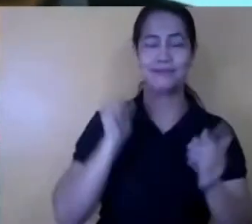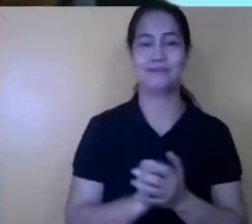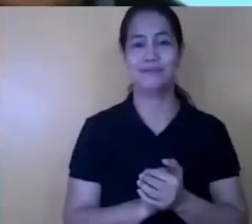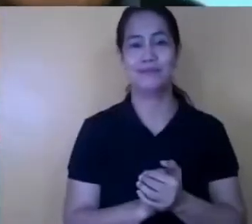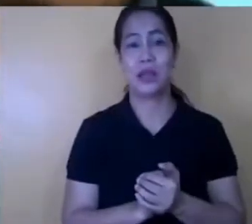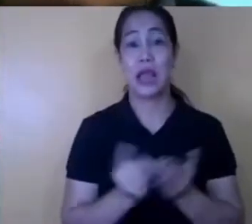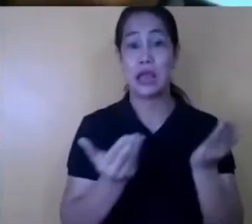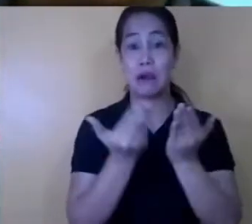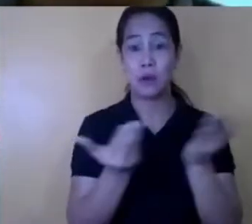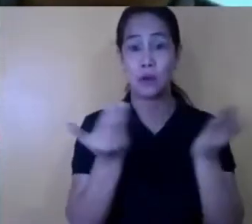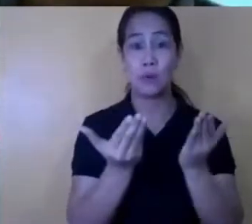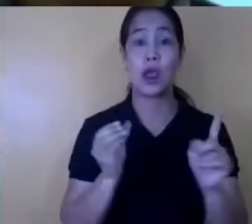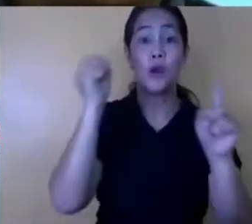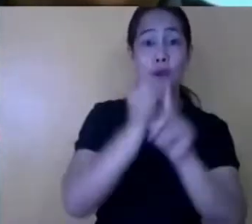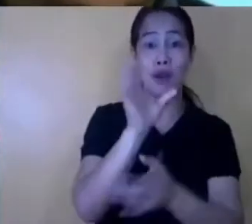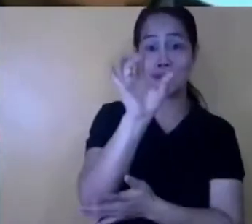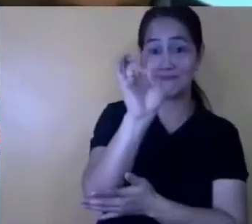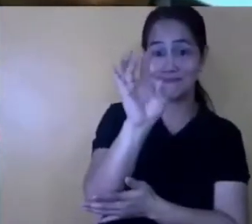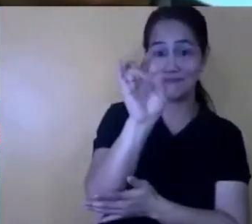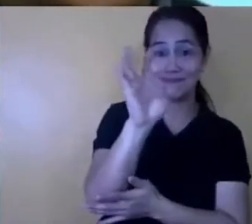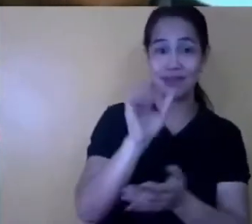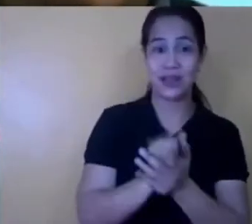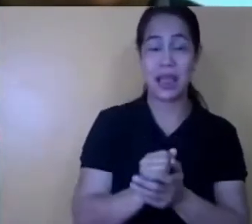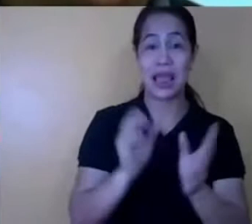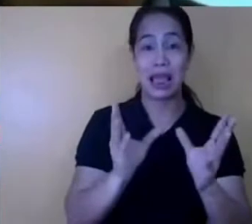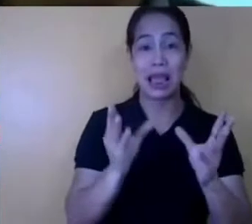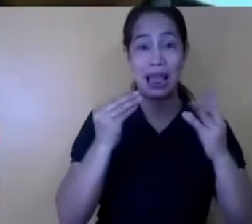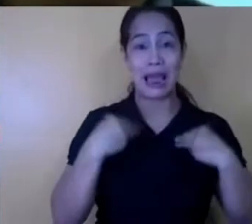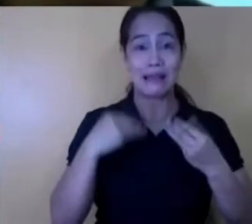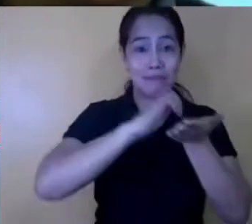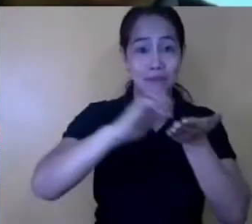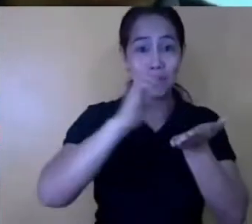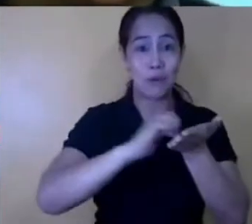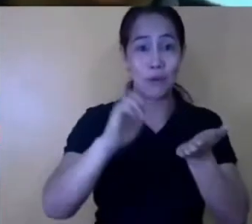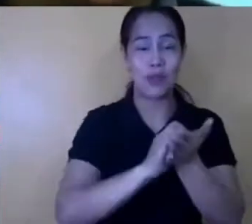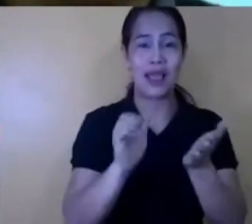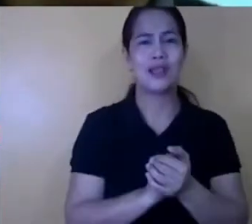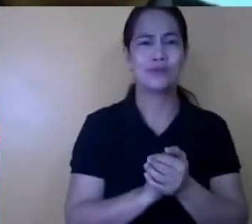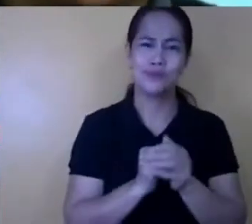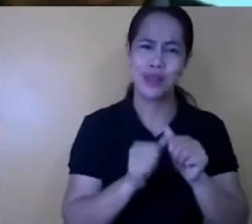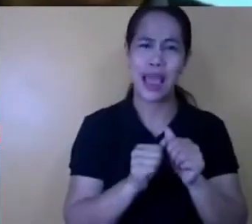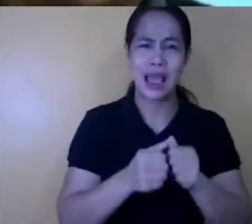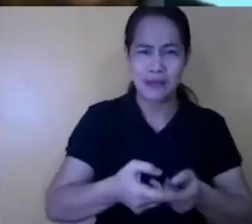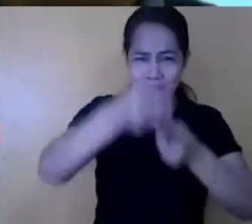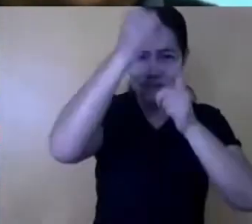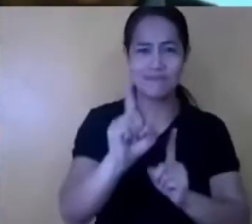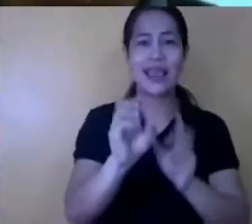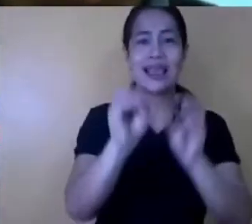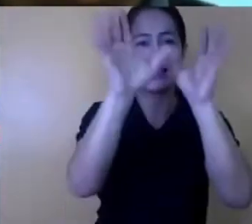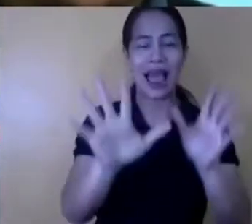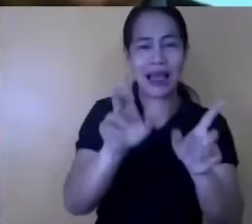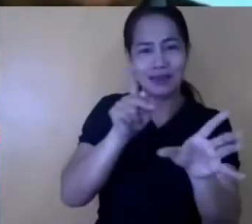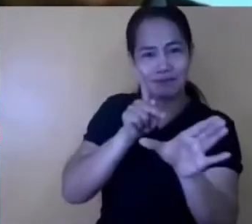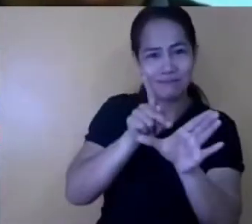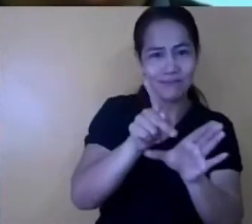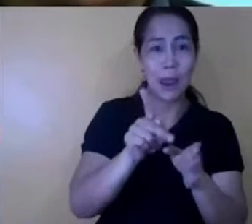objective 17, adopted practices that uphold the dignity of teaching as a profession by